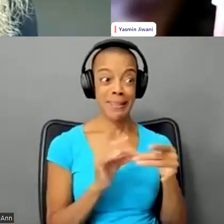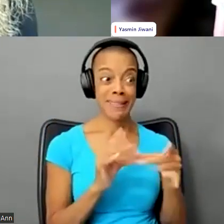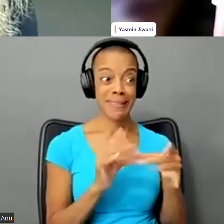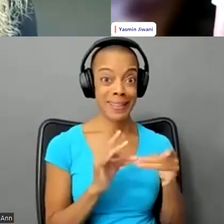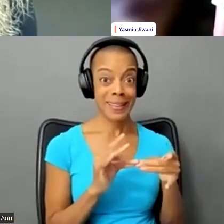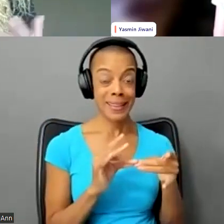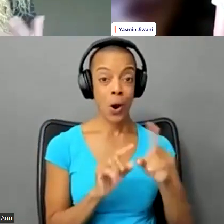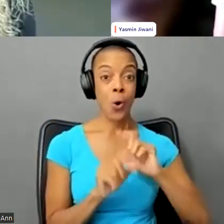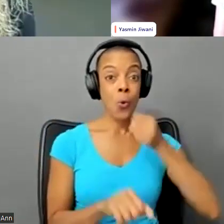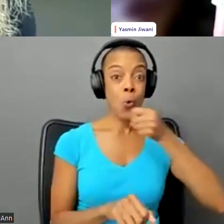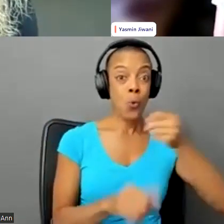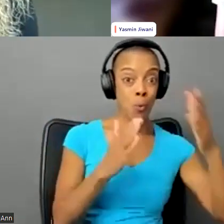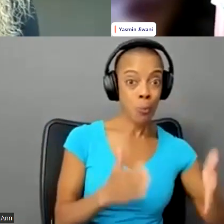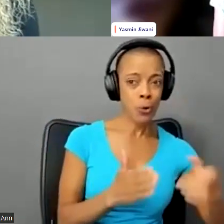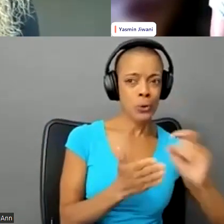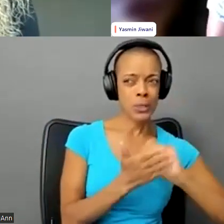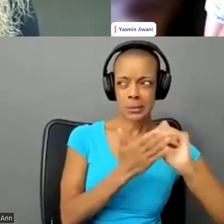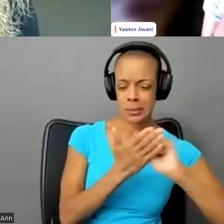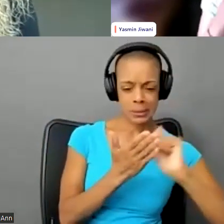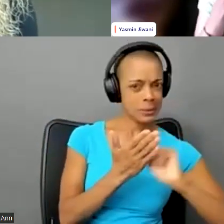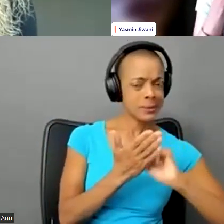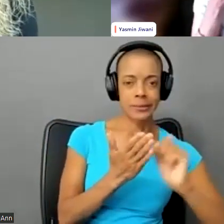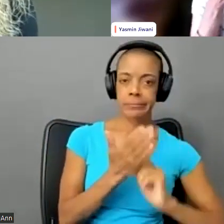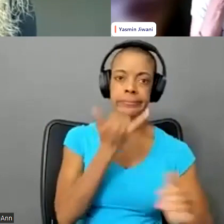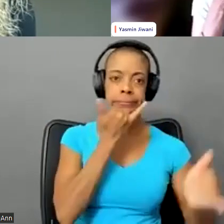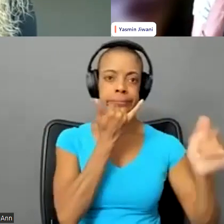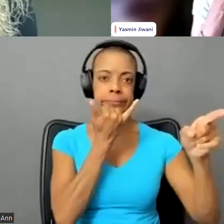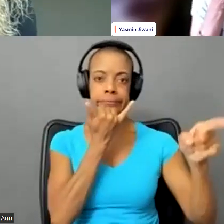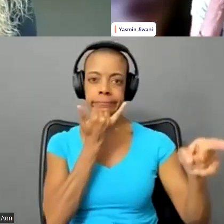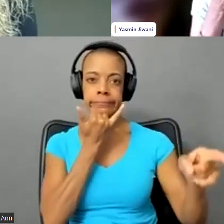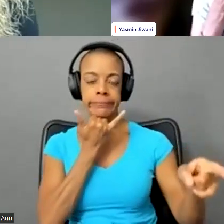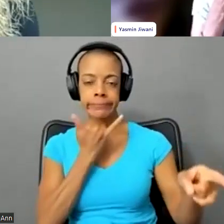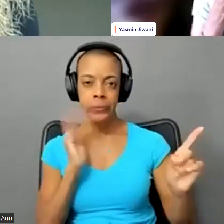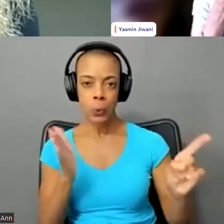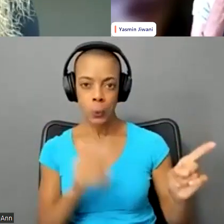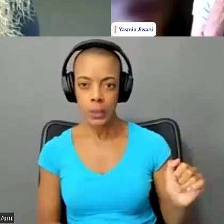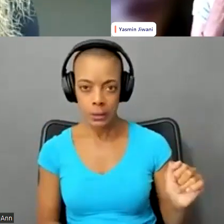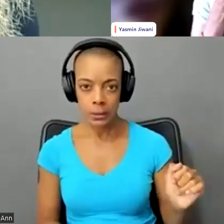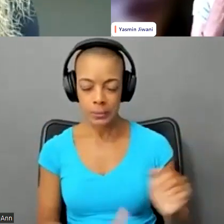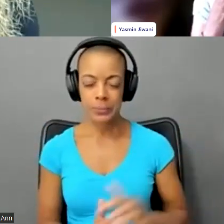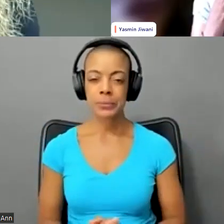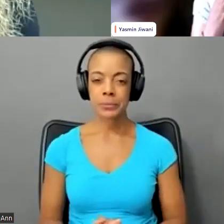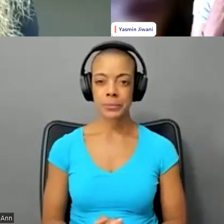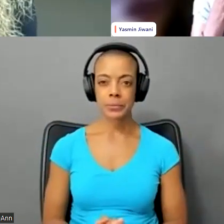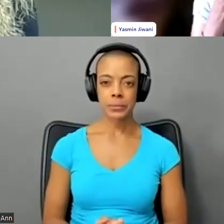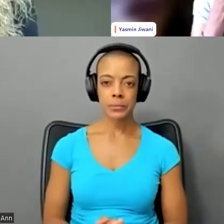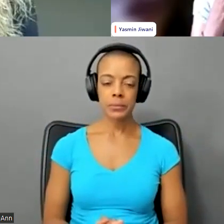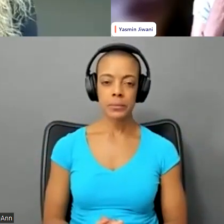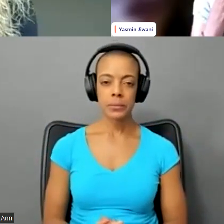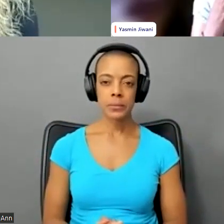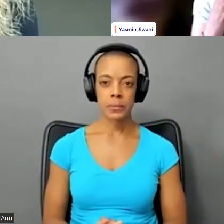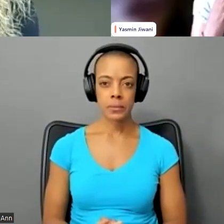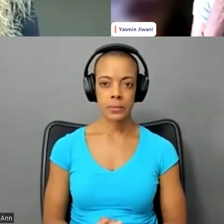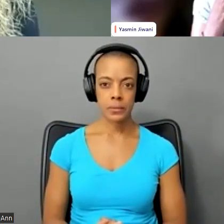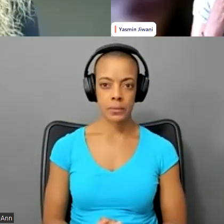not be helpful because, as we've already talked about, a lot of this work is going to be trying to do it off the side of your desk, you know, and not